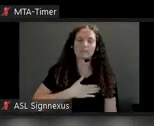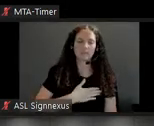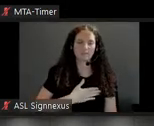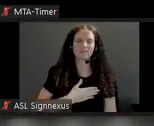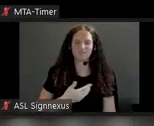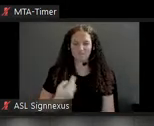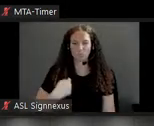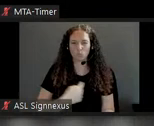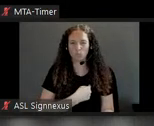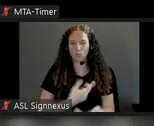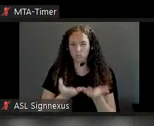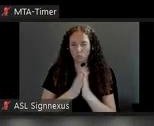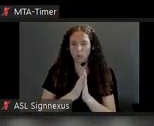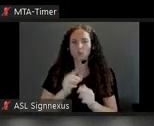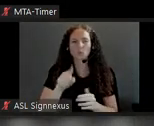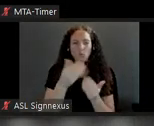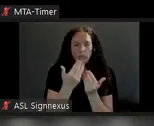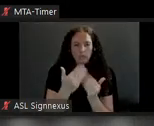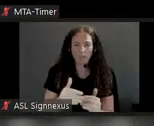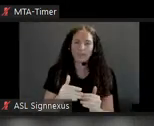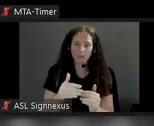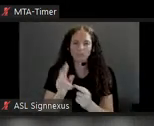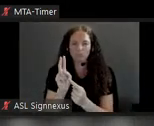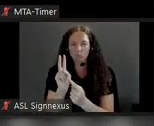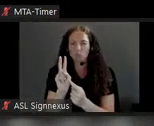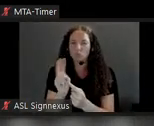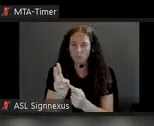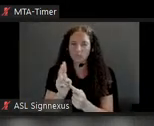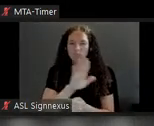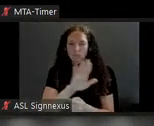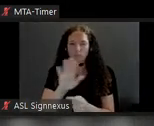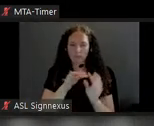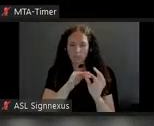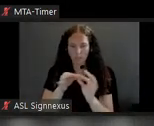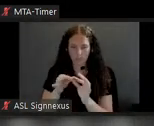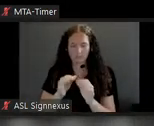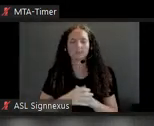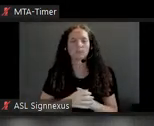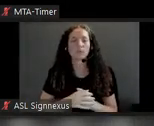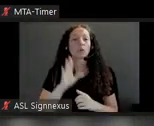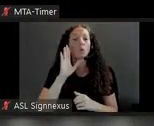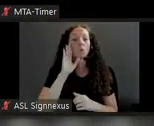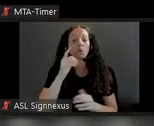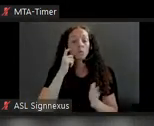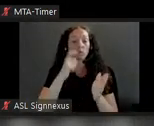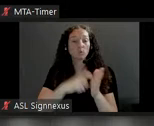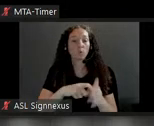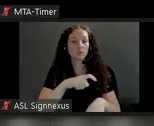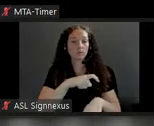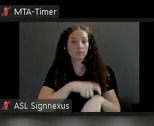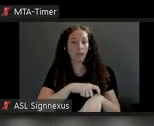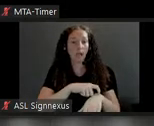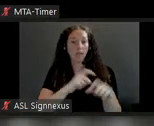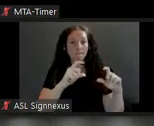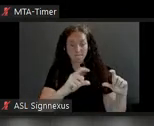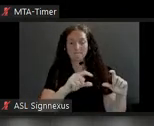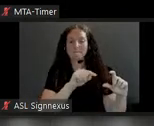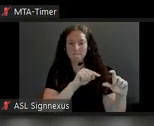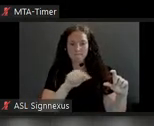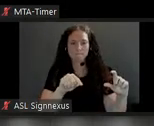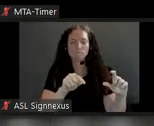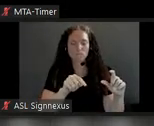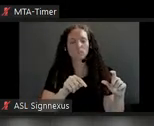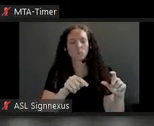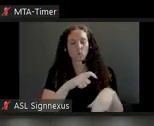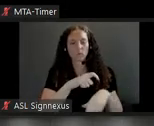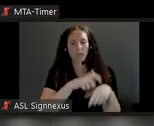that you try to limit your remarks to 2 minutes. So you're going to have a clock on the screen that will indicate how much time you have remaining, and then a